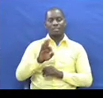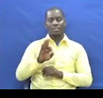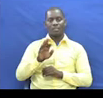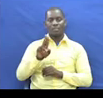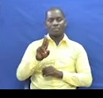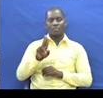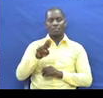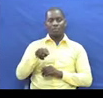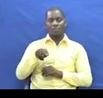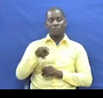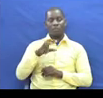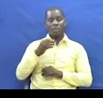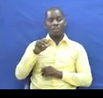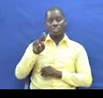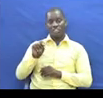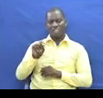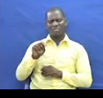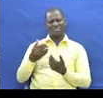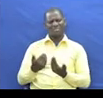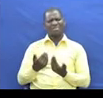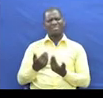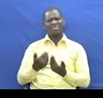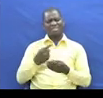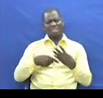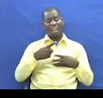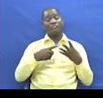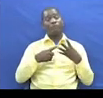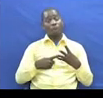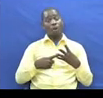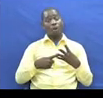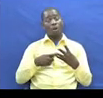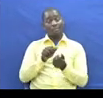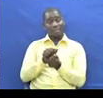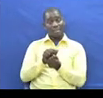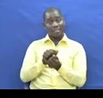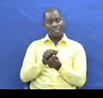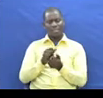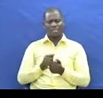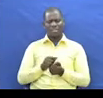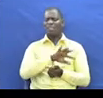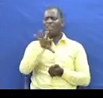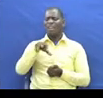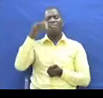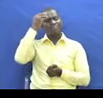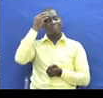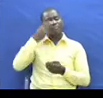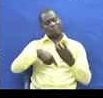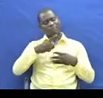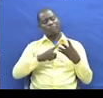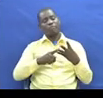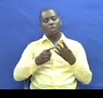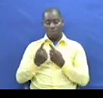got four things. Things which, by the end of this topic, everyone should be able to discuss